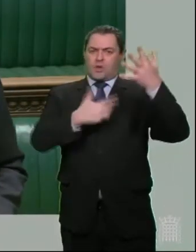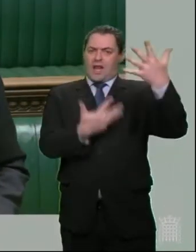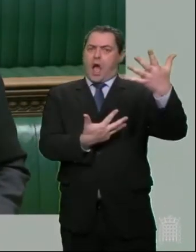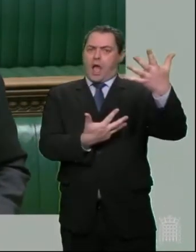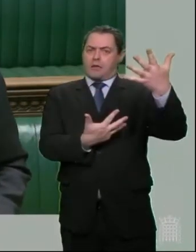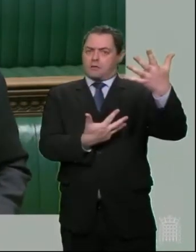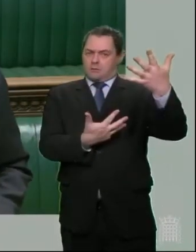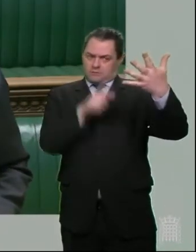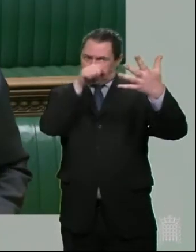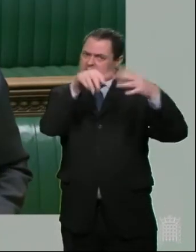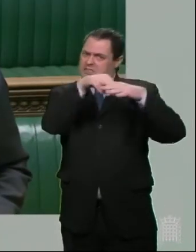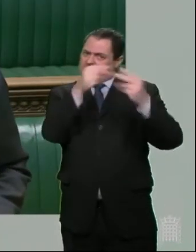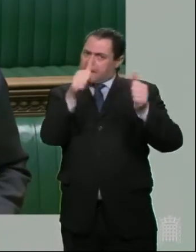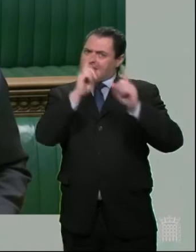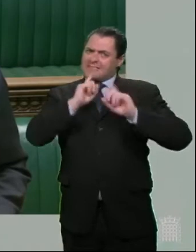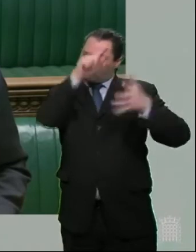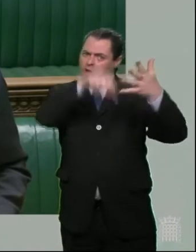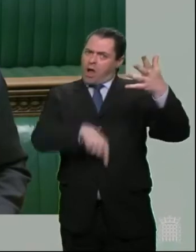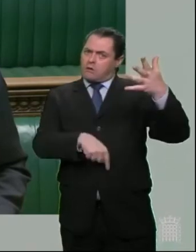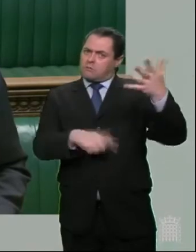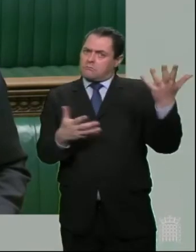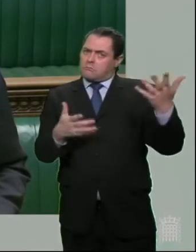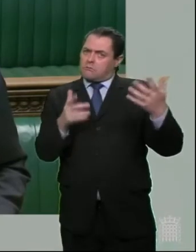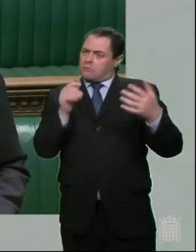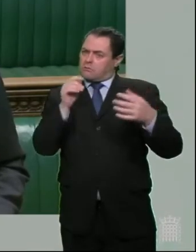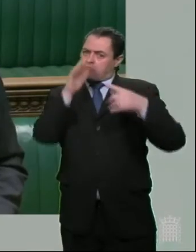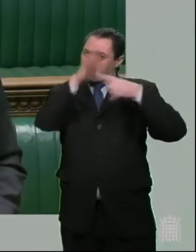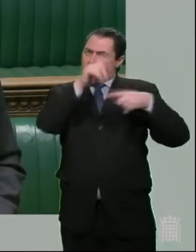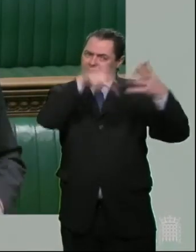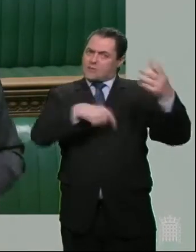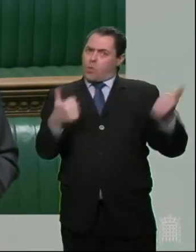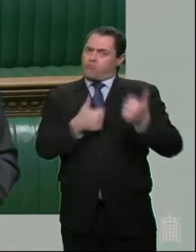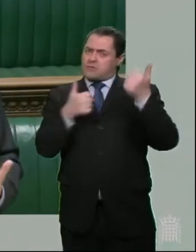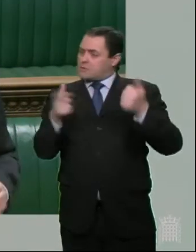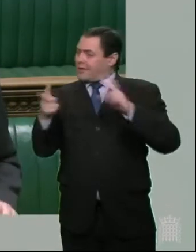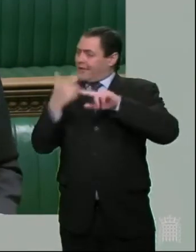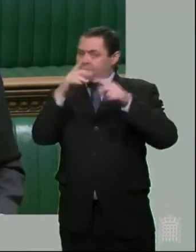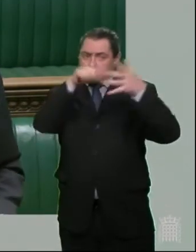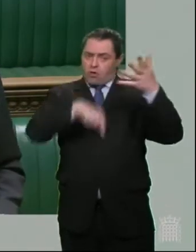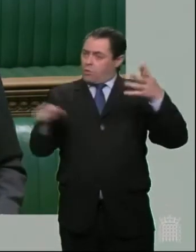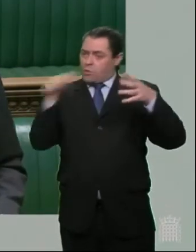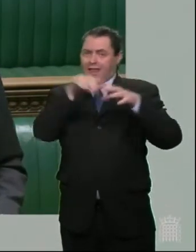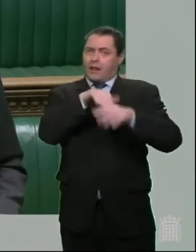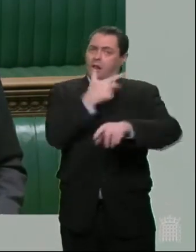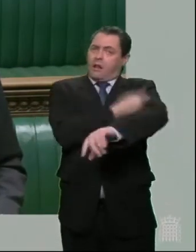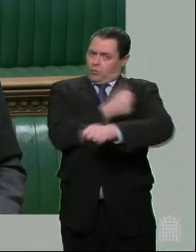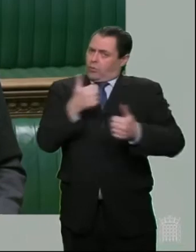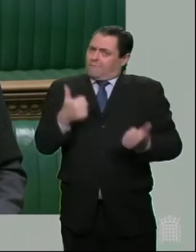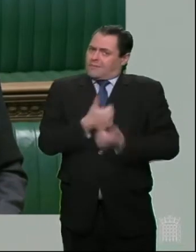vaccinated as a matter of priority. And I pay tribute, by the way, to what the huge efforts